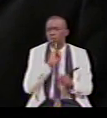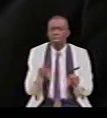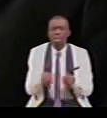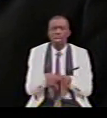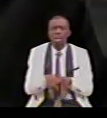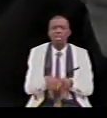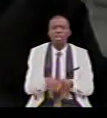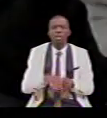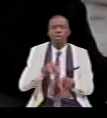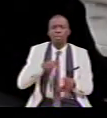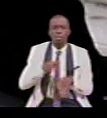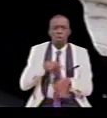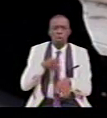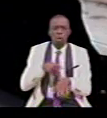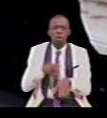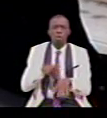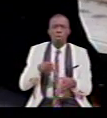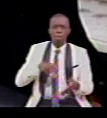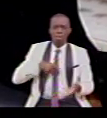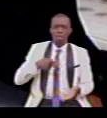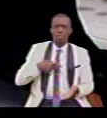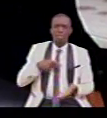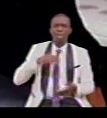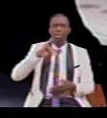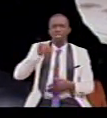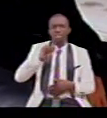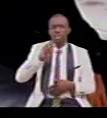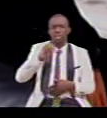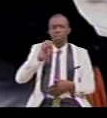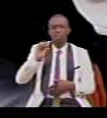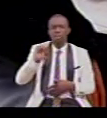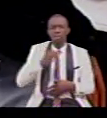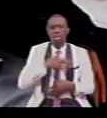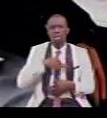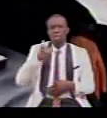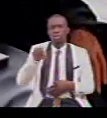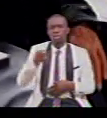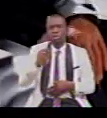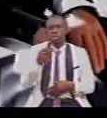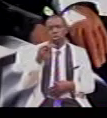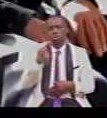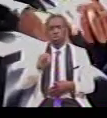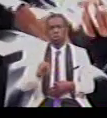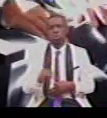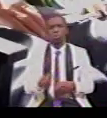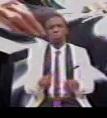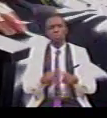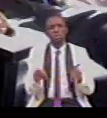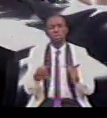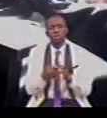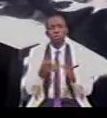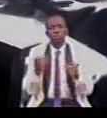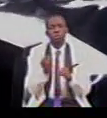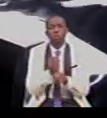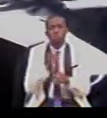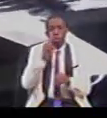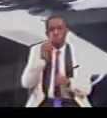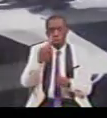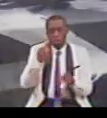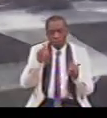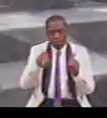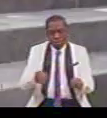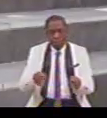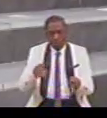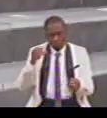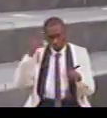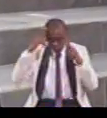like James like John that they've given us the Bible but we took one man to endure all things it